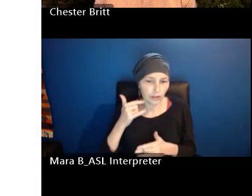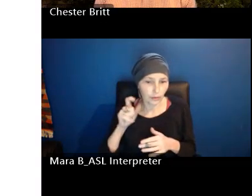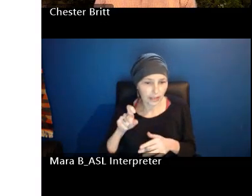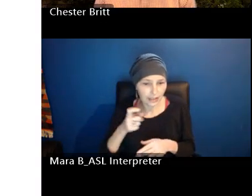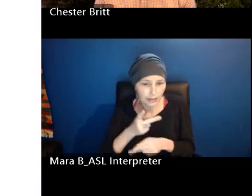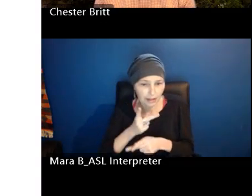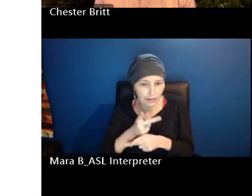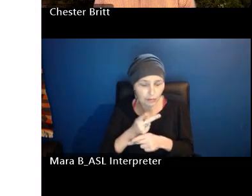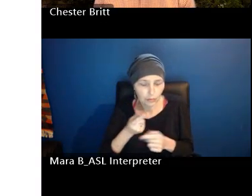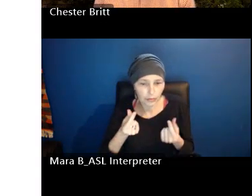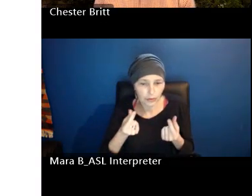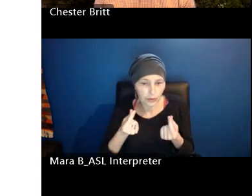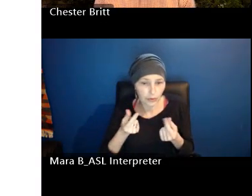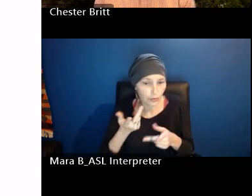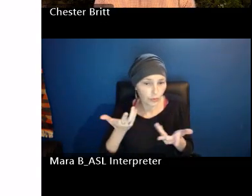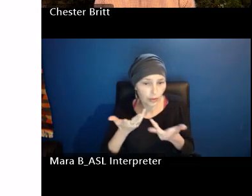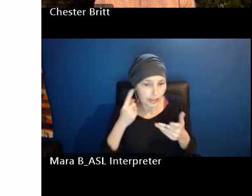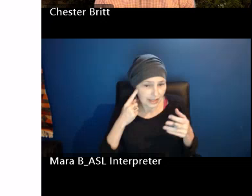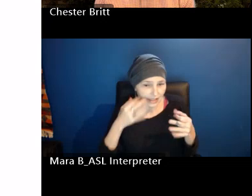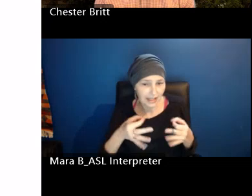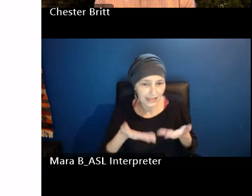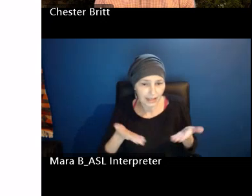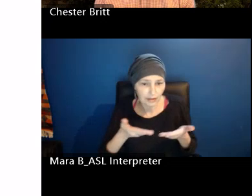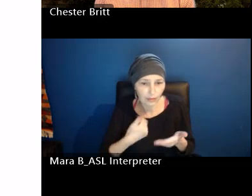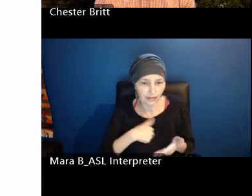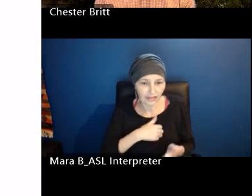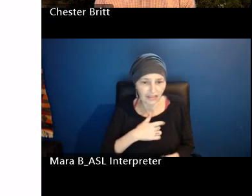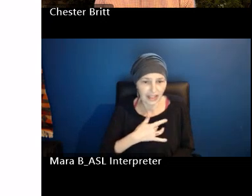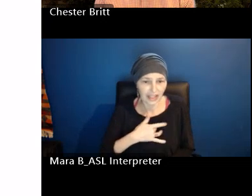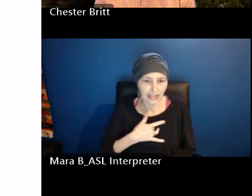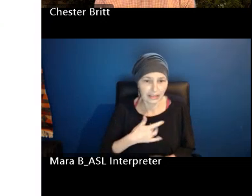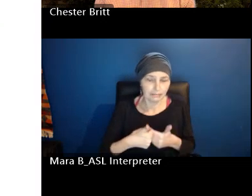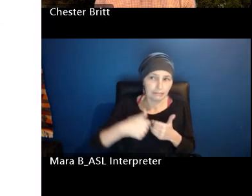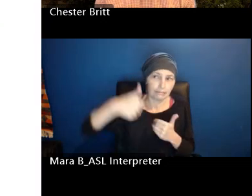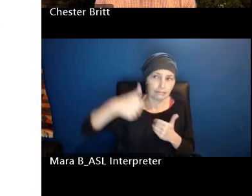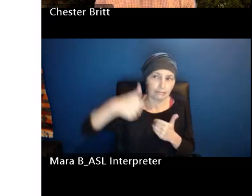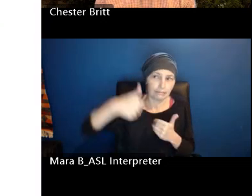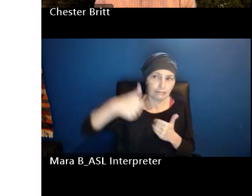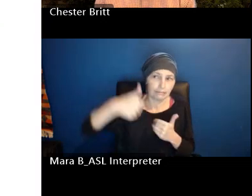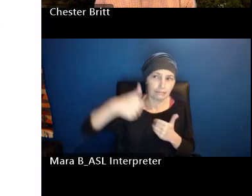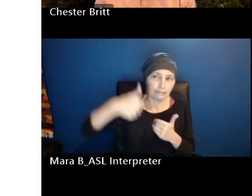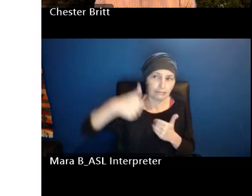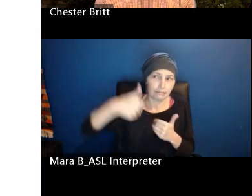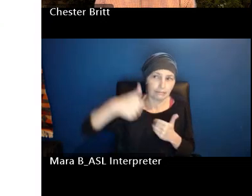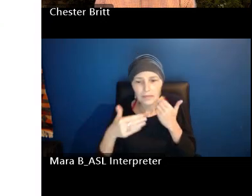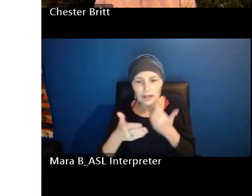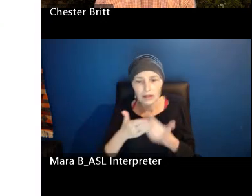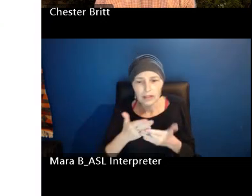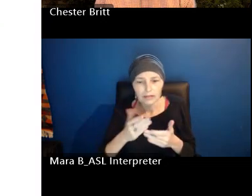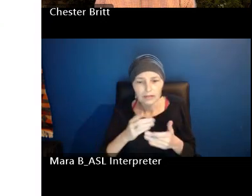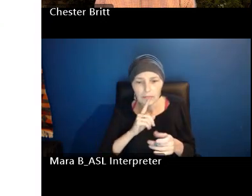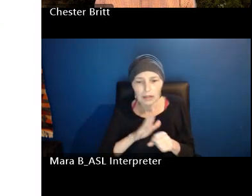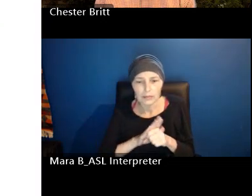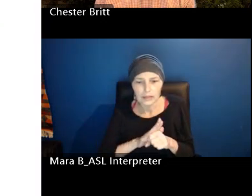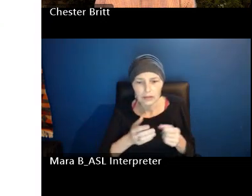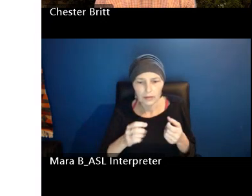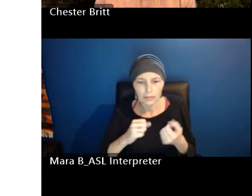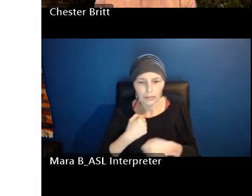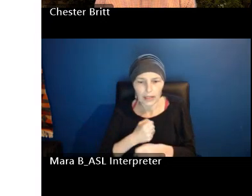decide. Even if there are promises made, they're made to be broken. There will be no